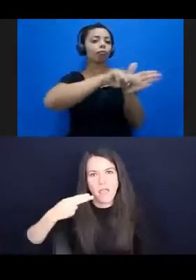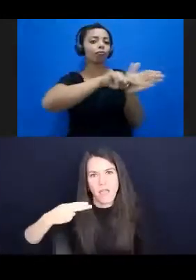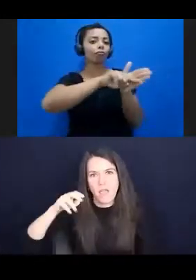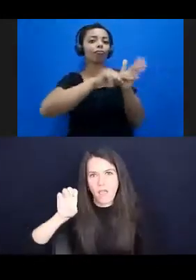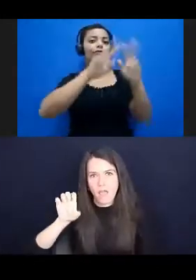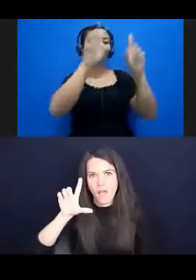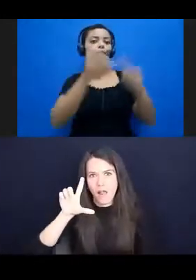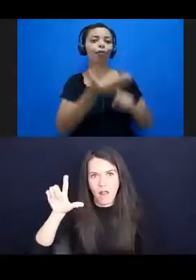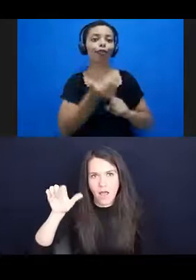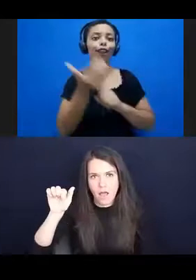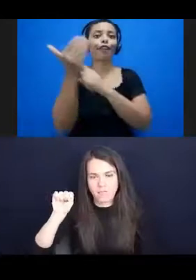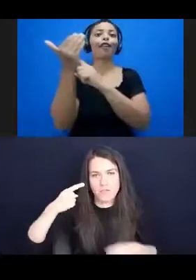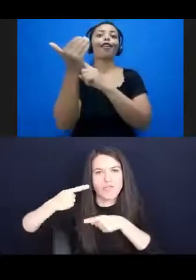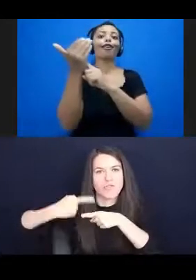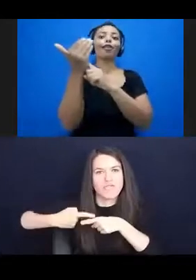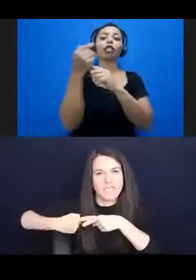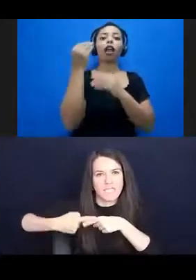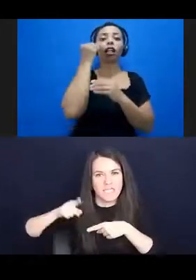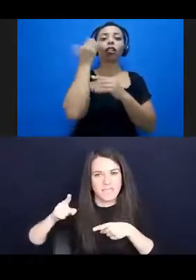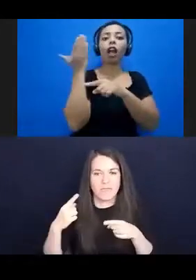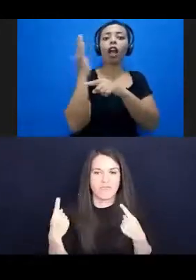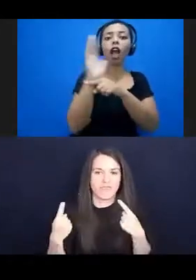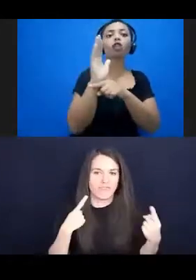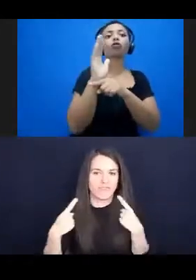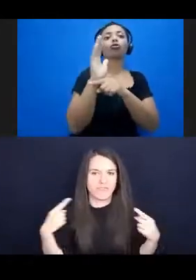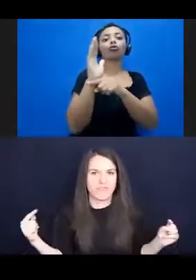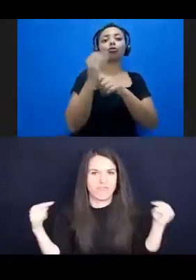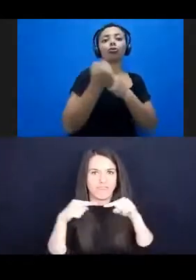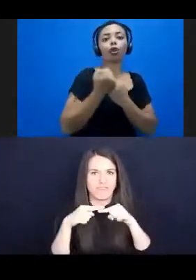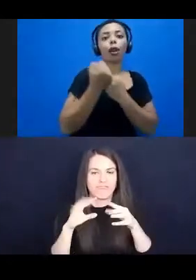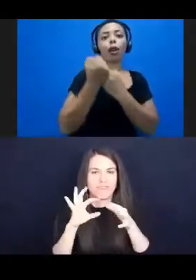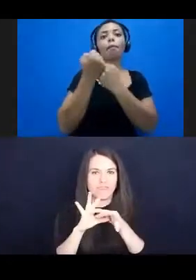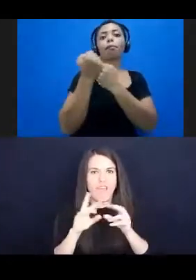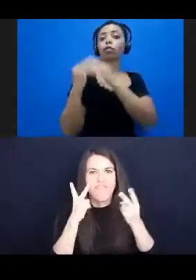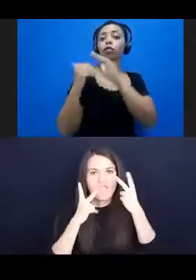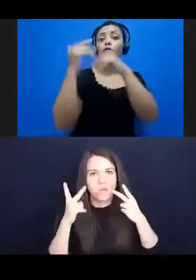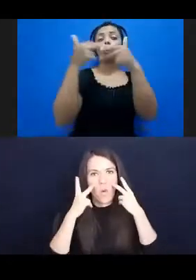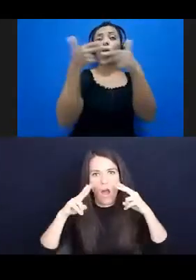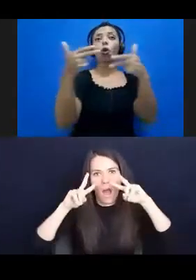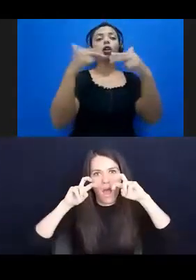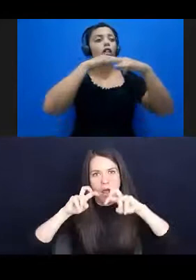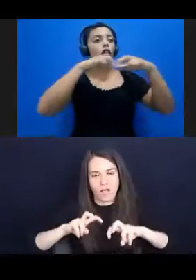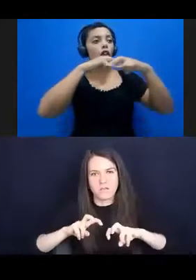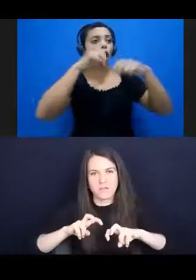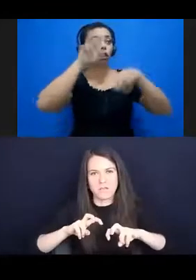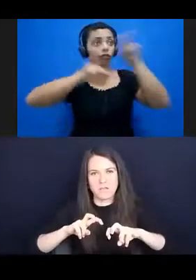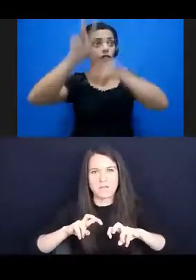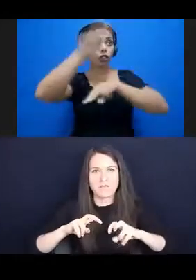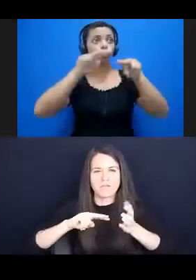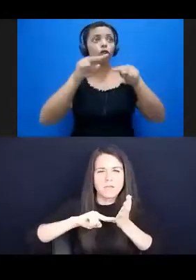CERT, over in Greece, who have been developing the visual analysis and semantic